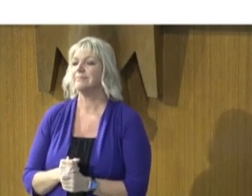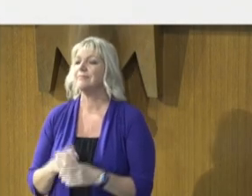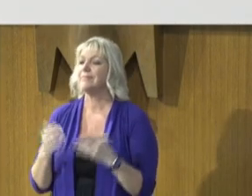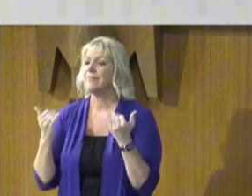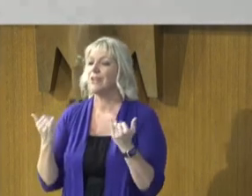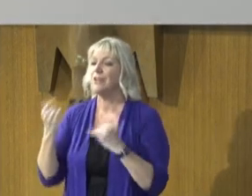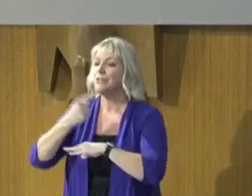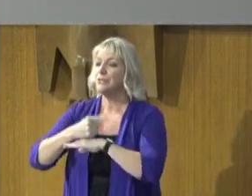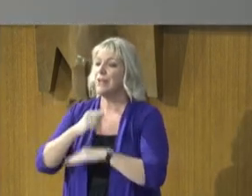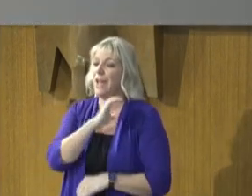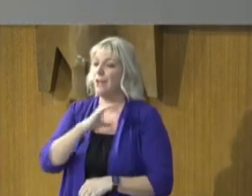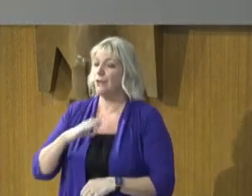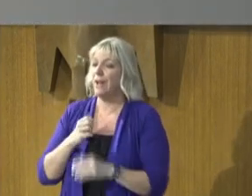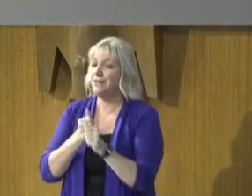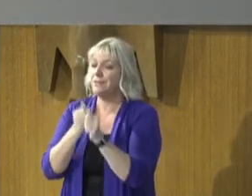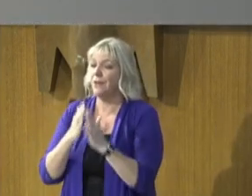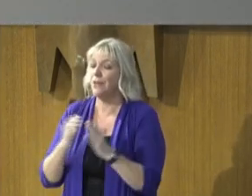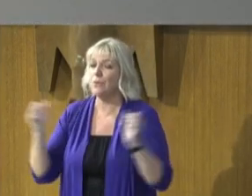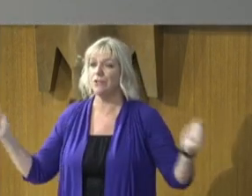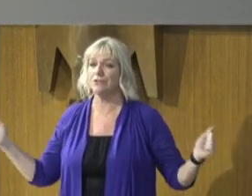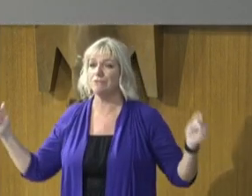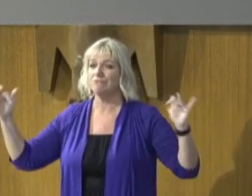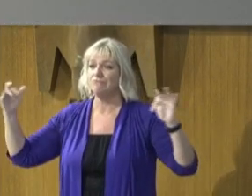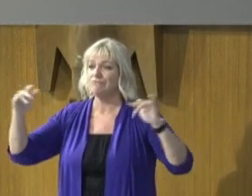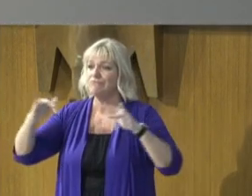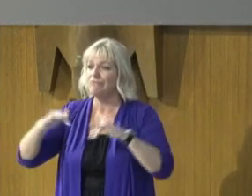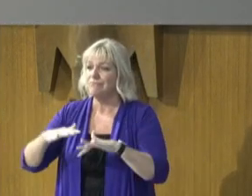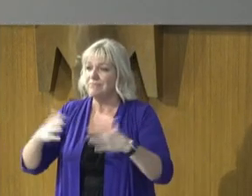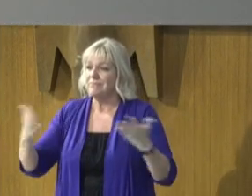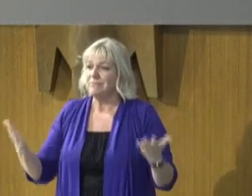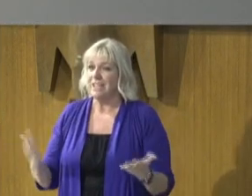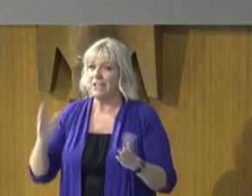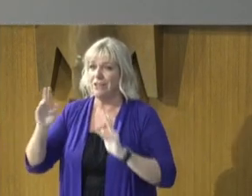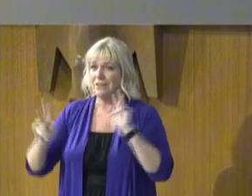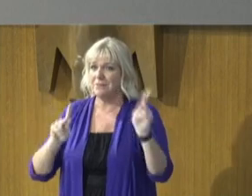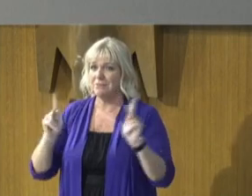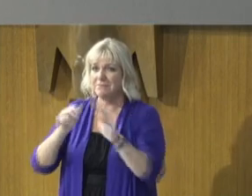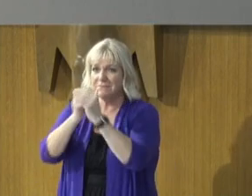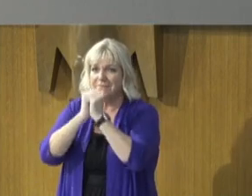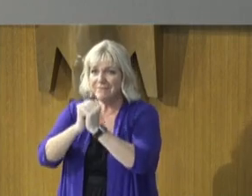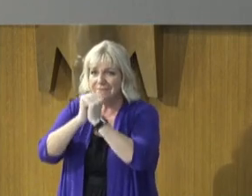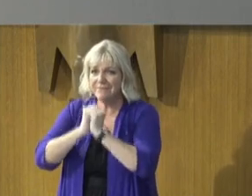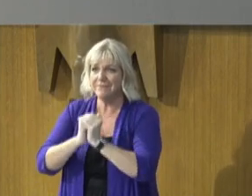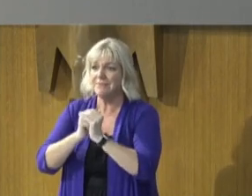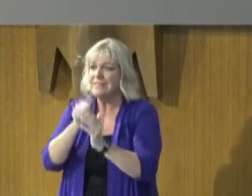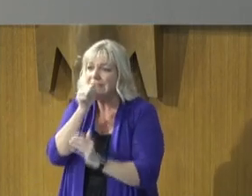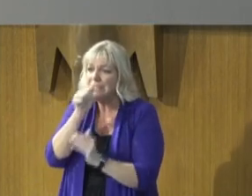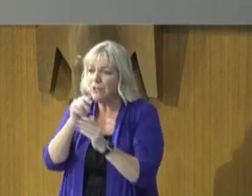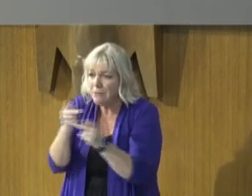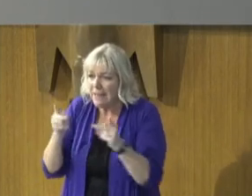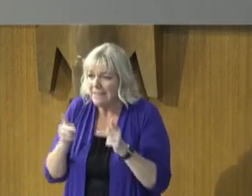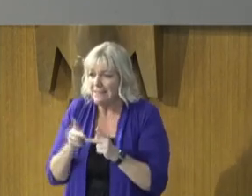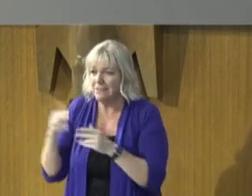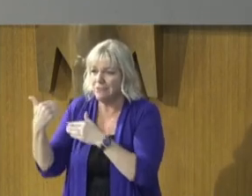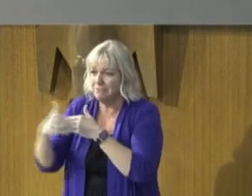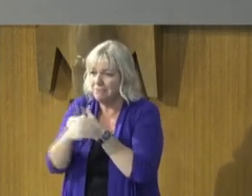Today, Christ followers meet in public worship spaces and secret gatherings to break bread